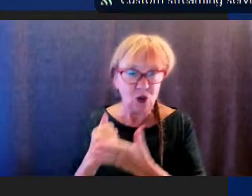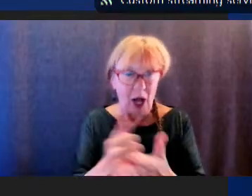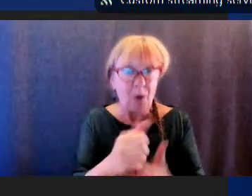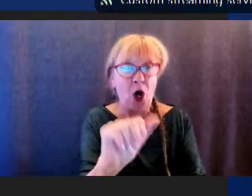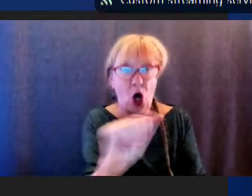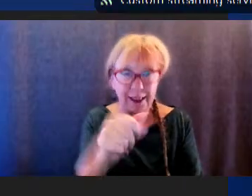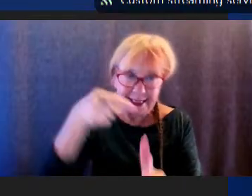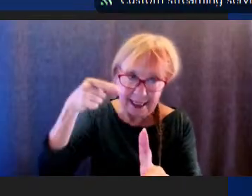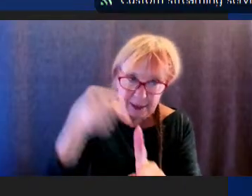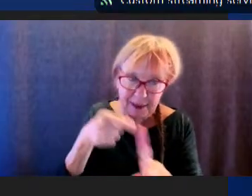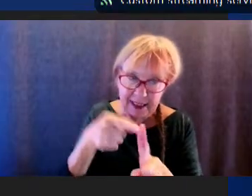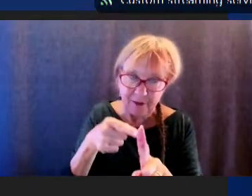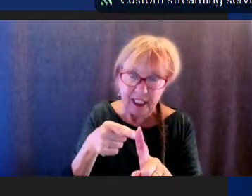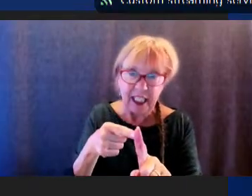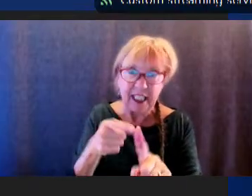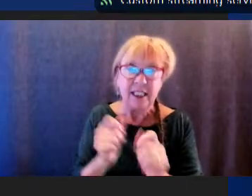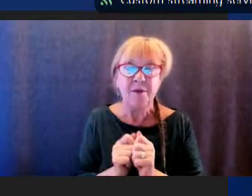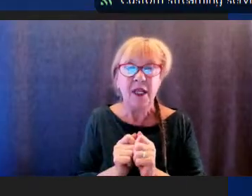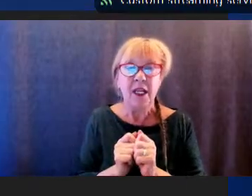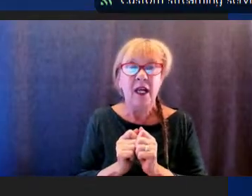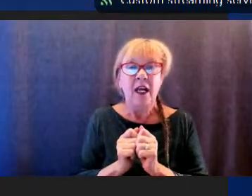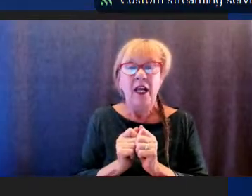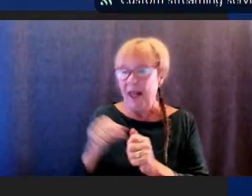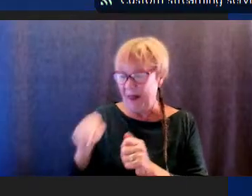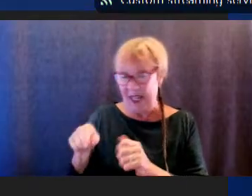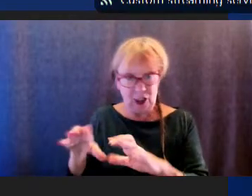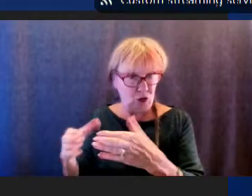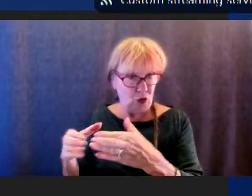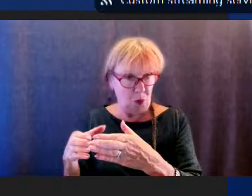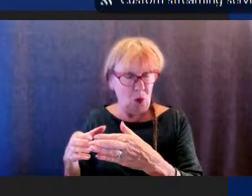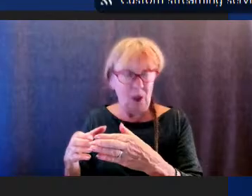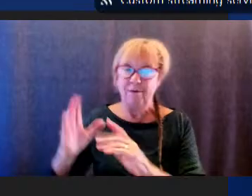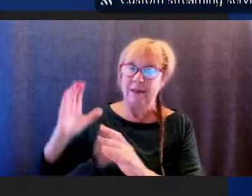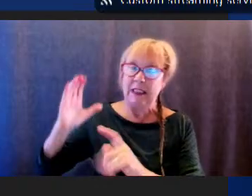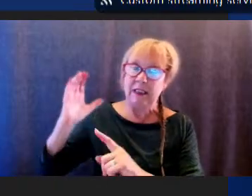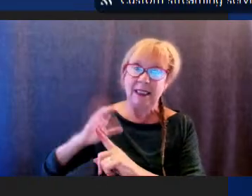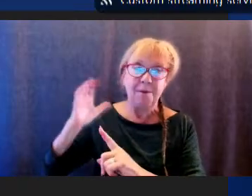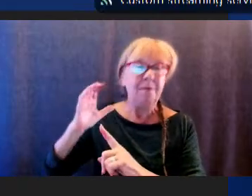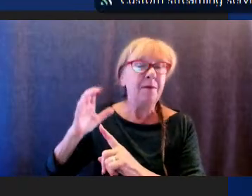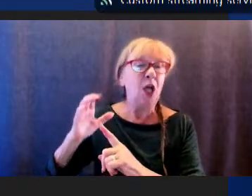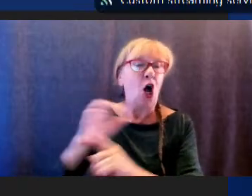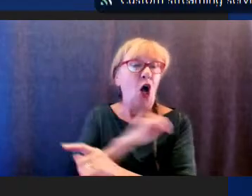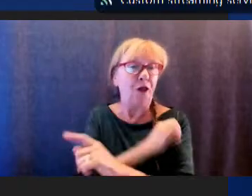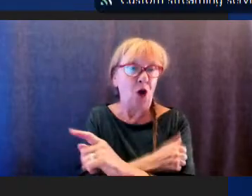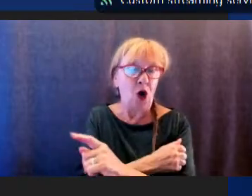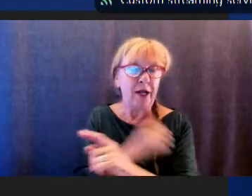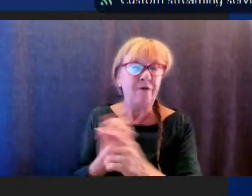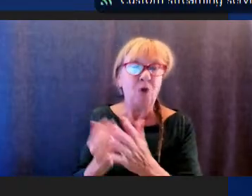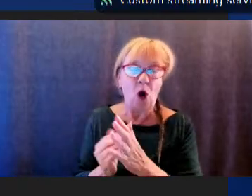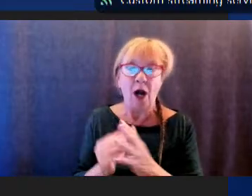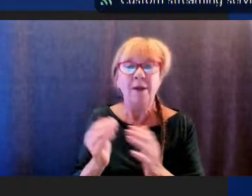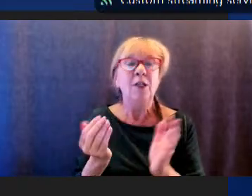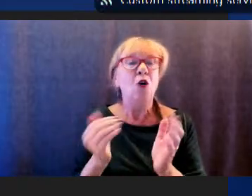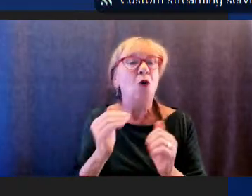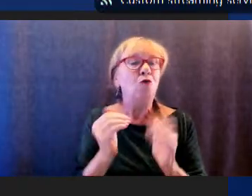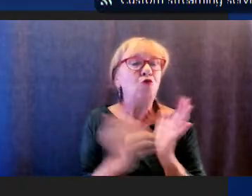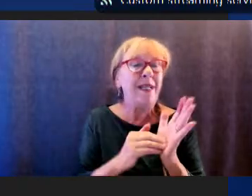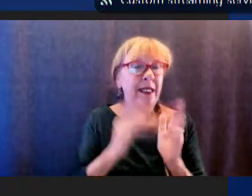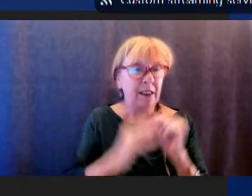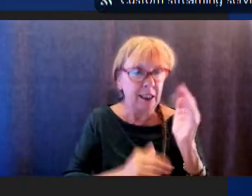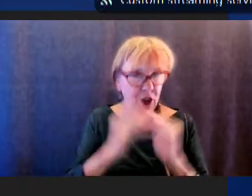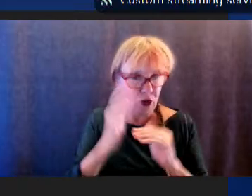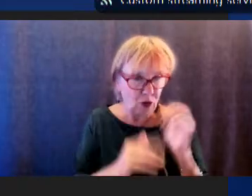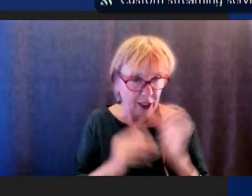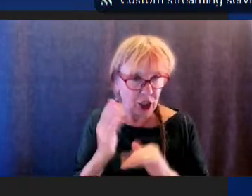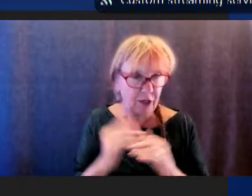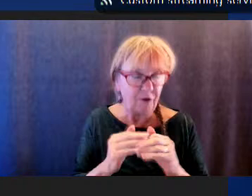county. This would be an entity that would have ultimate authority for reconstruction of critical infrastructure and would be the vehicle to